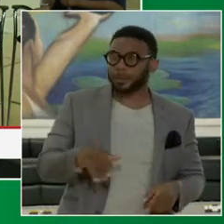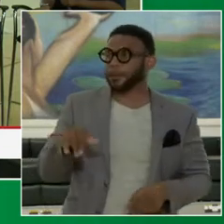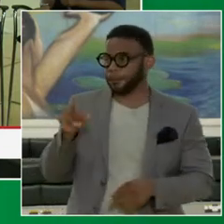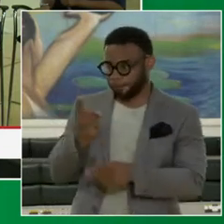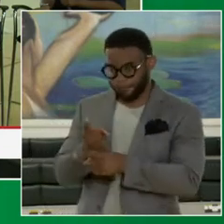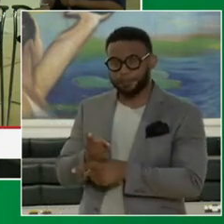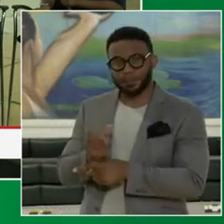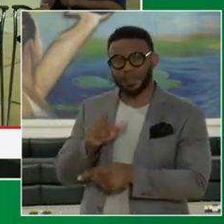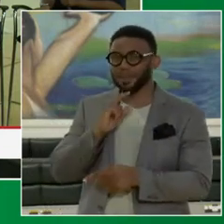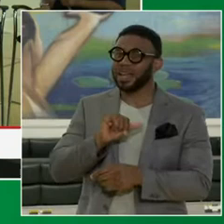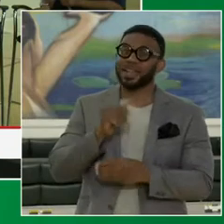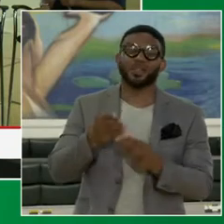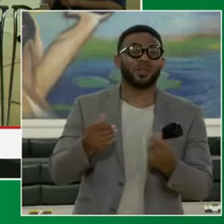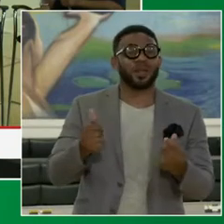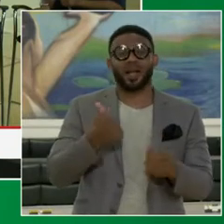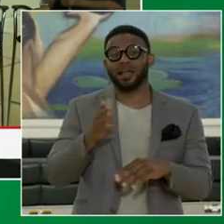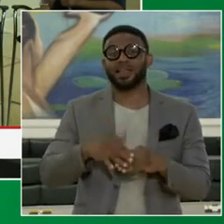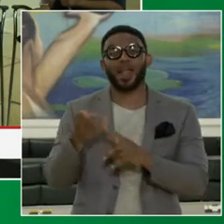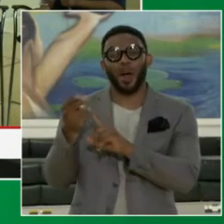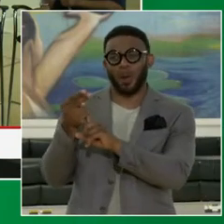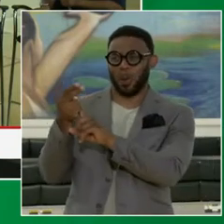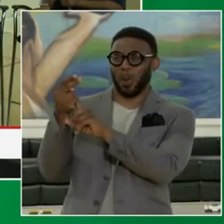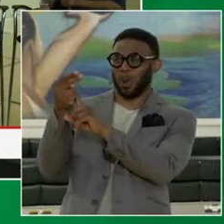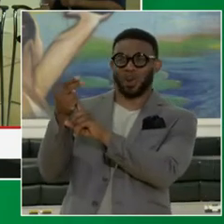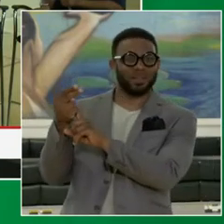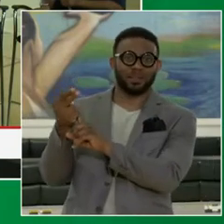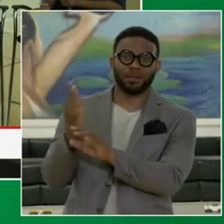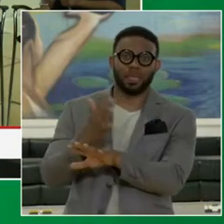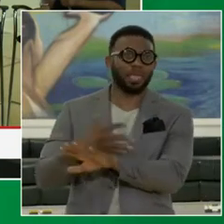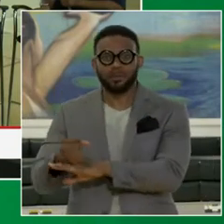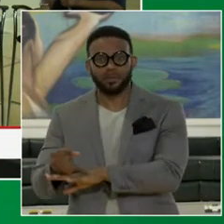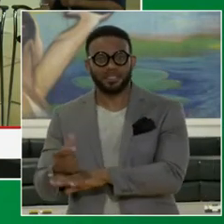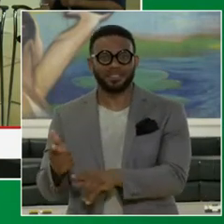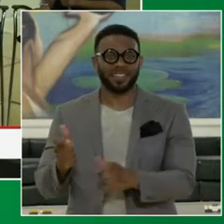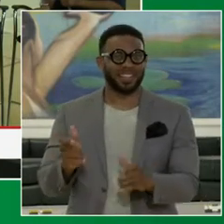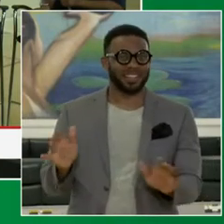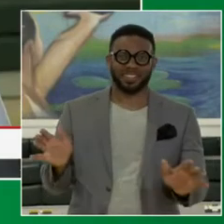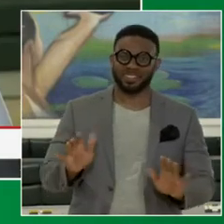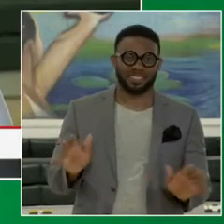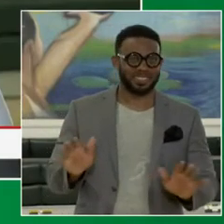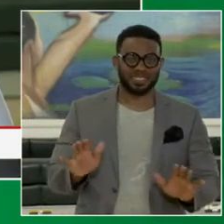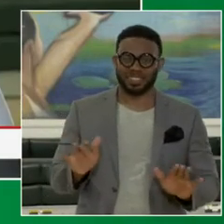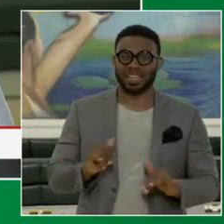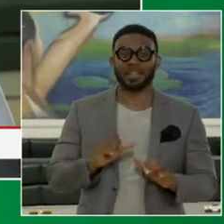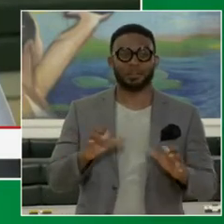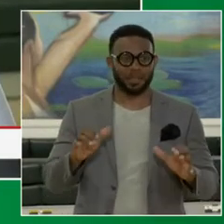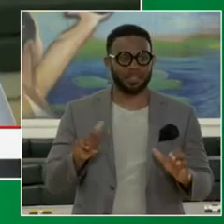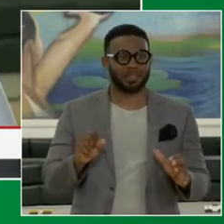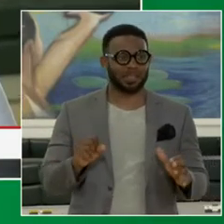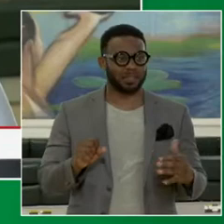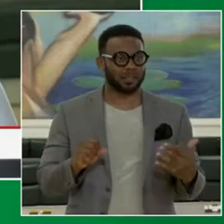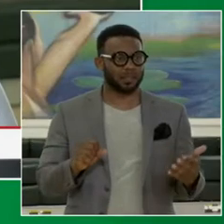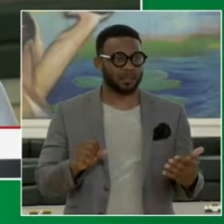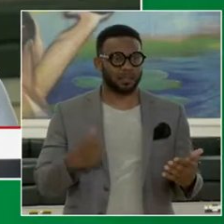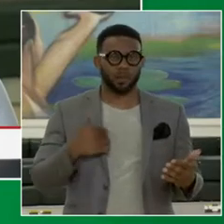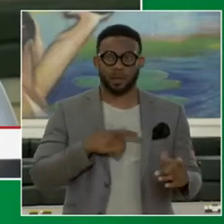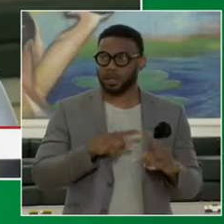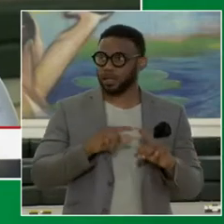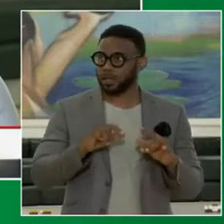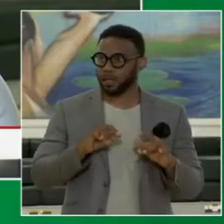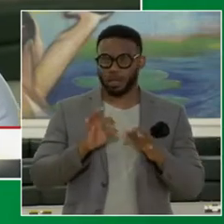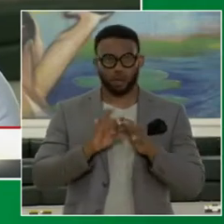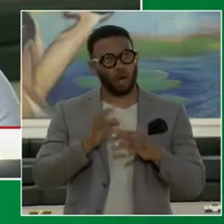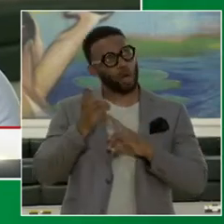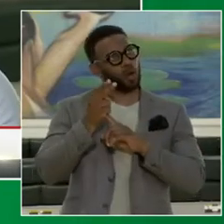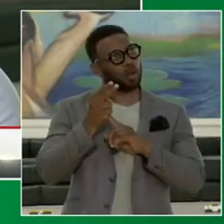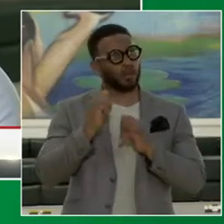it has to be another solution besides a hotel, because that's the way we have been doing it, right? And as much as we associate